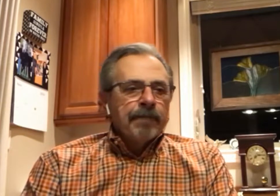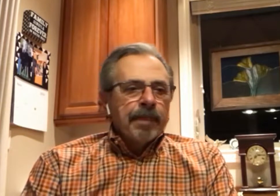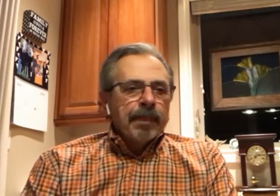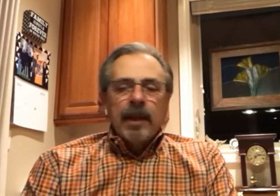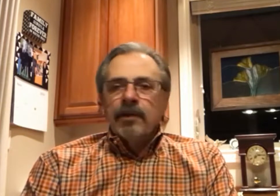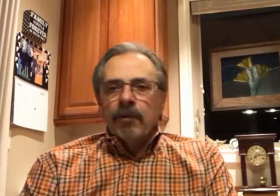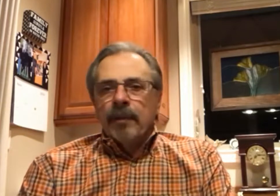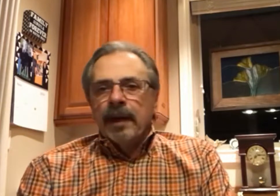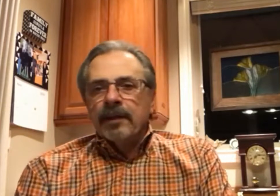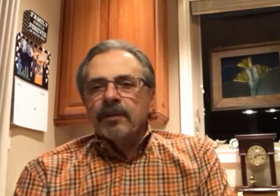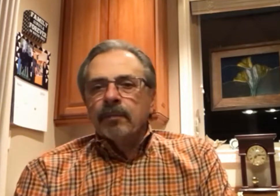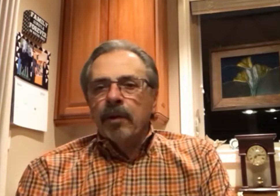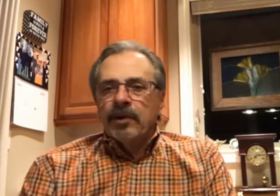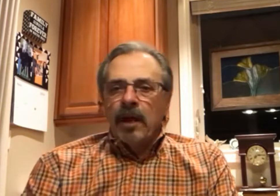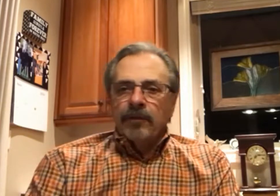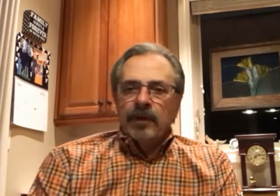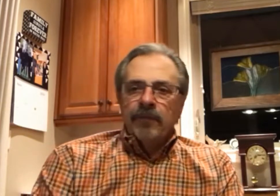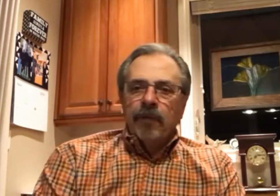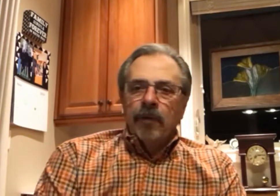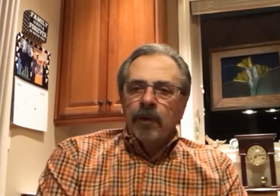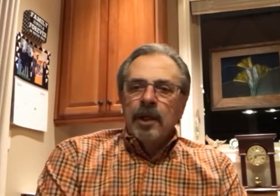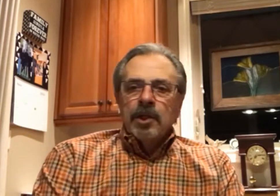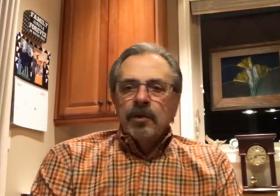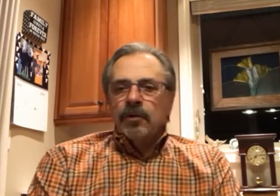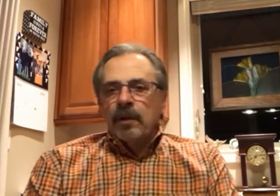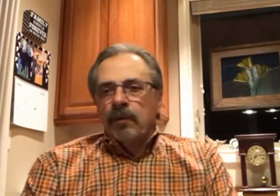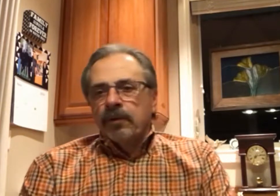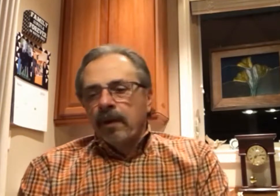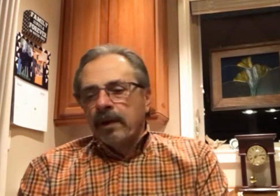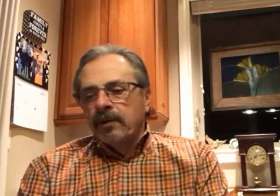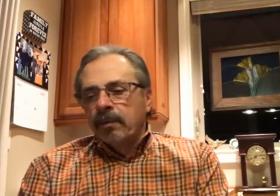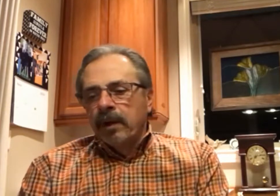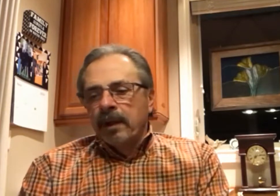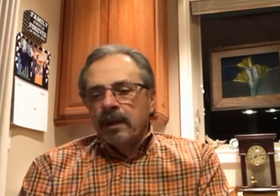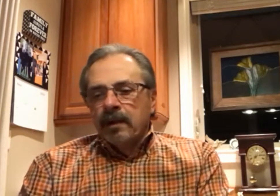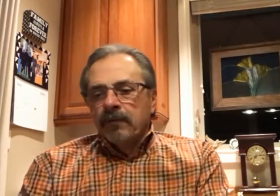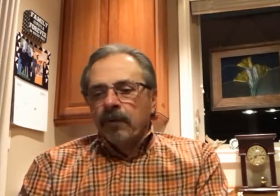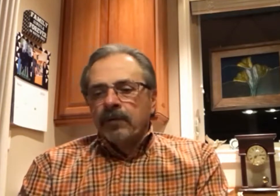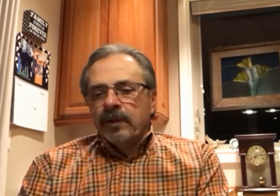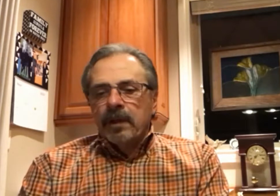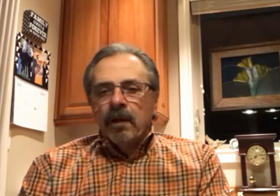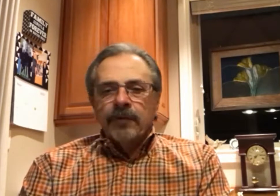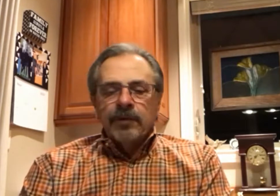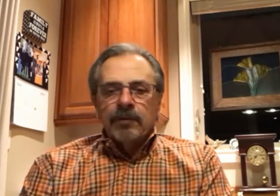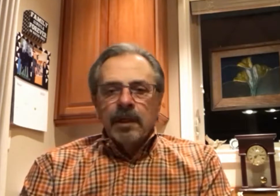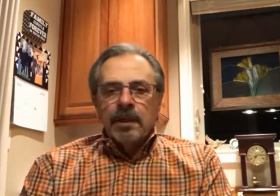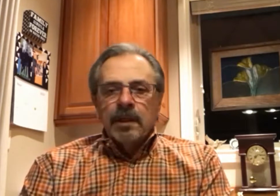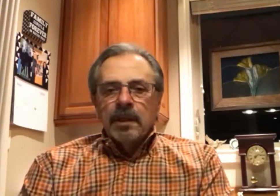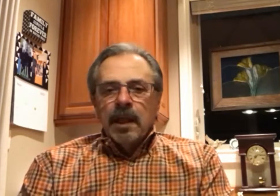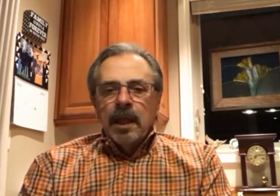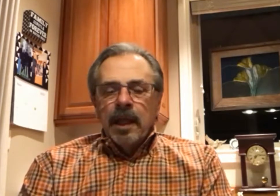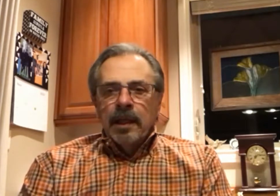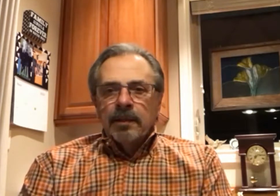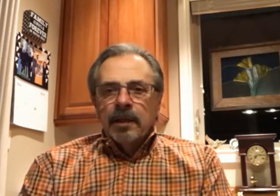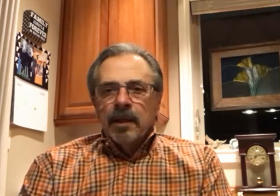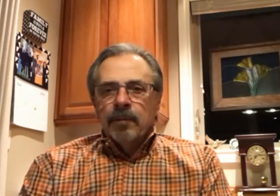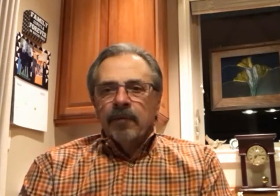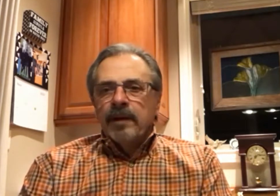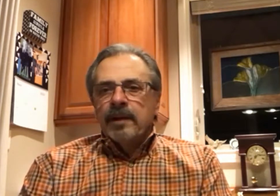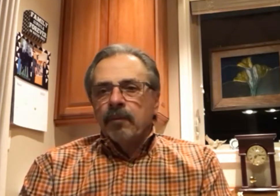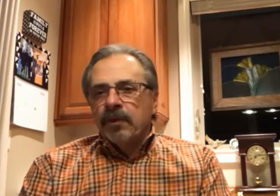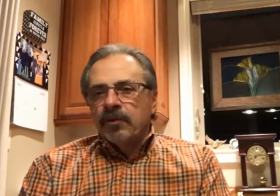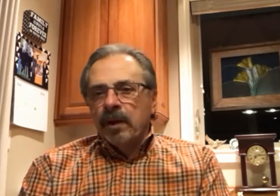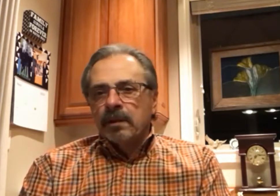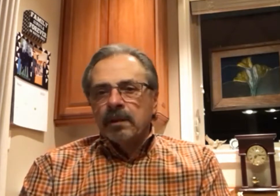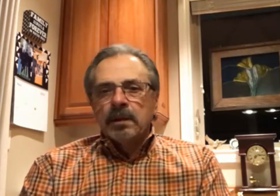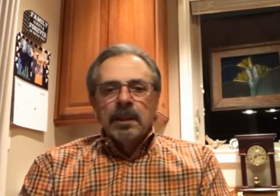some interim, I guess, some bridge housing for, usually we're trying to bring folks in off the street and